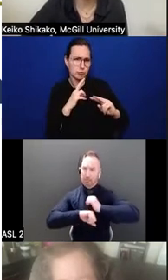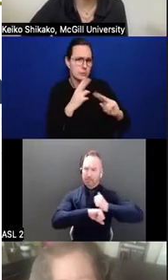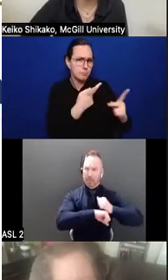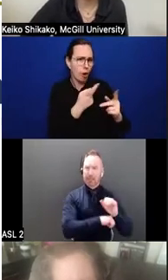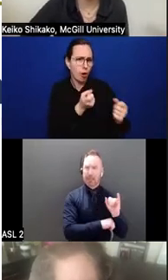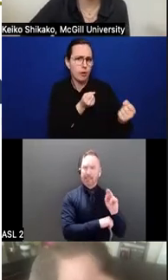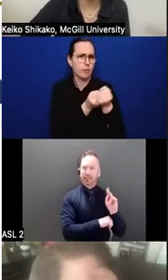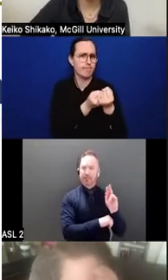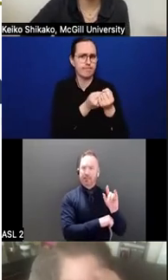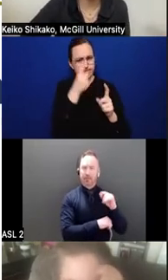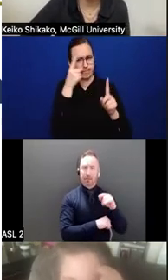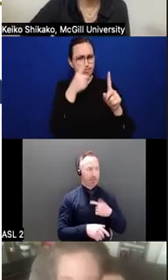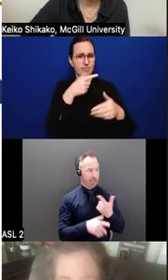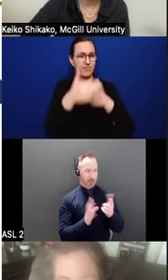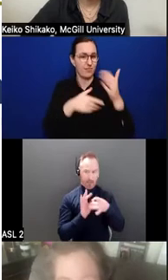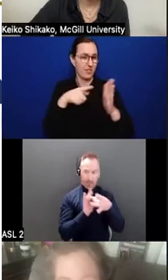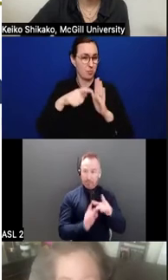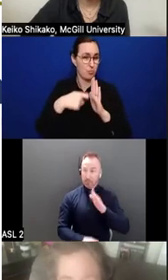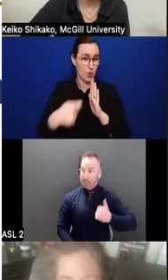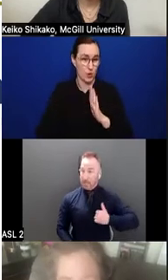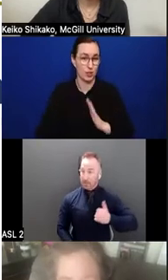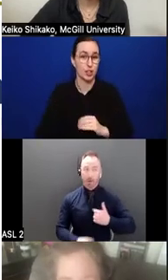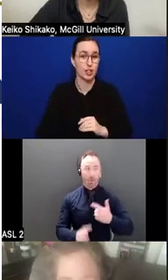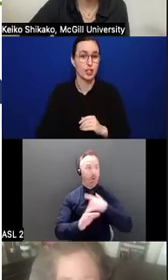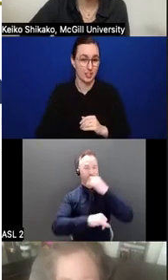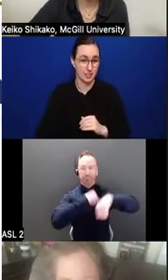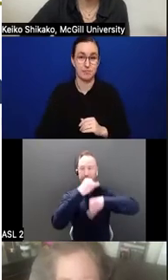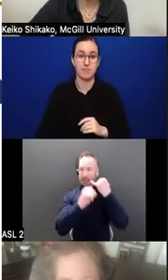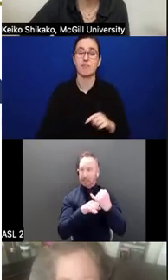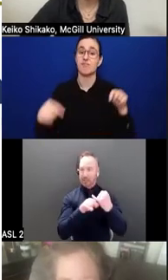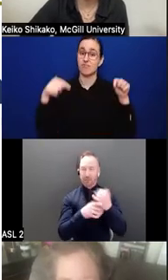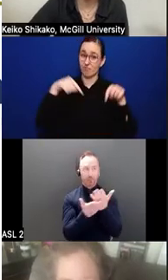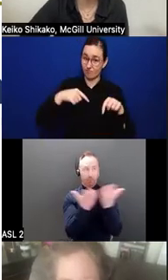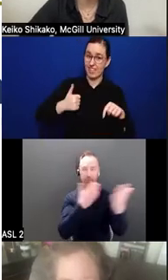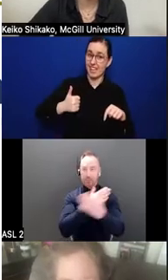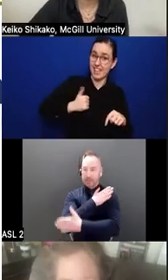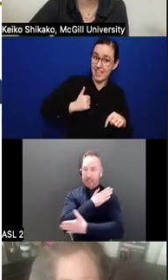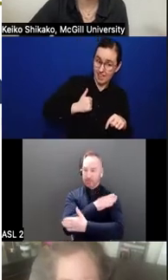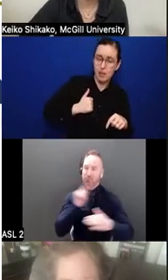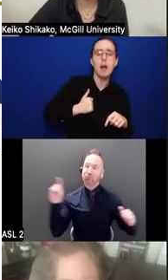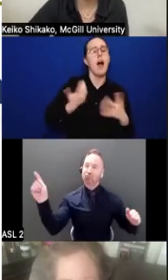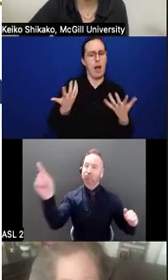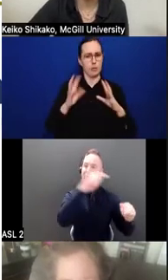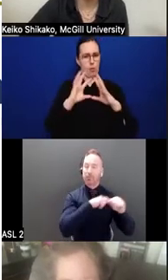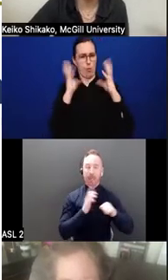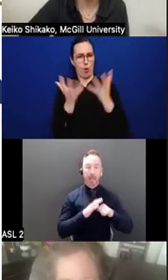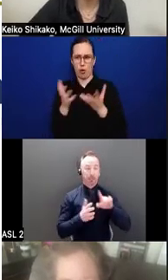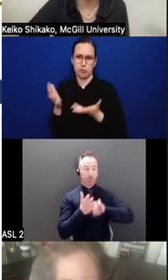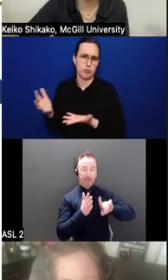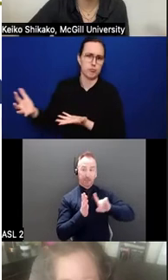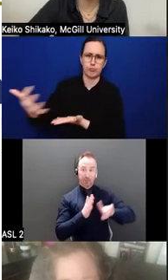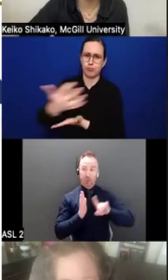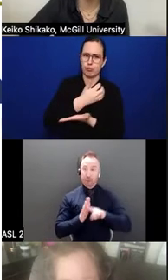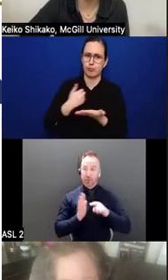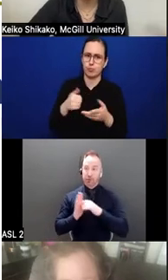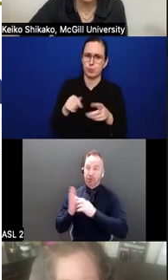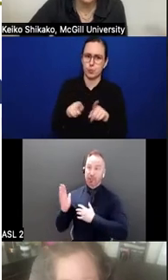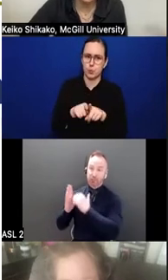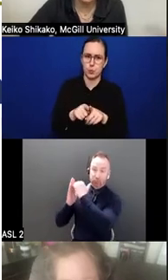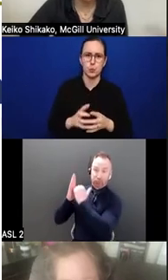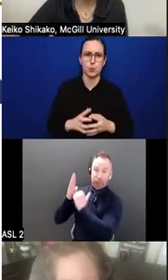fronts in Canada and abroad. So this research outlined the different parts of the research that